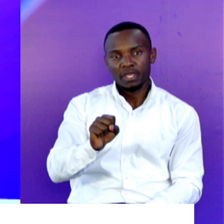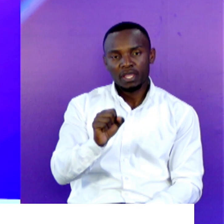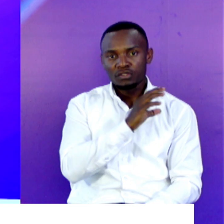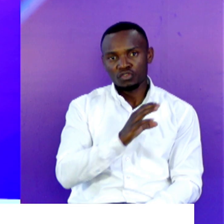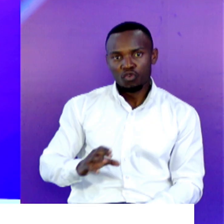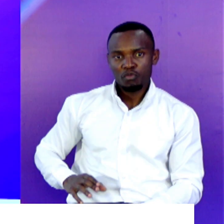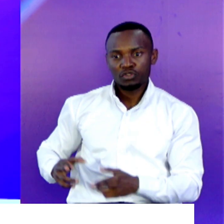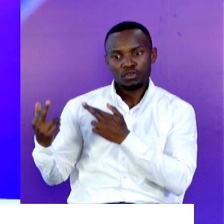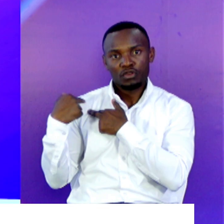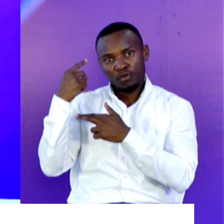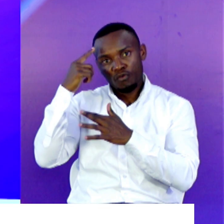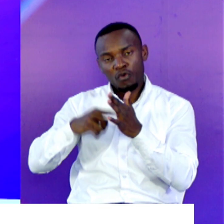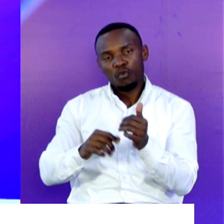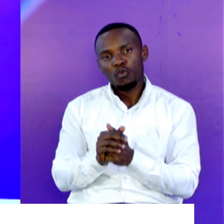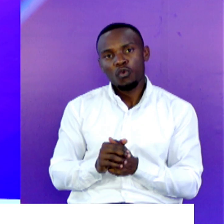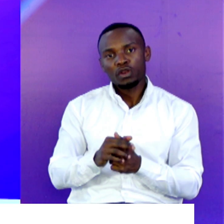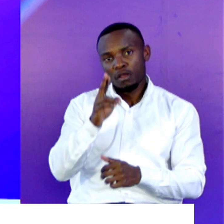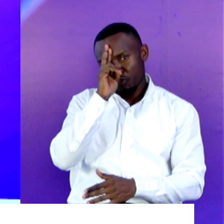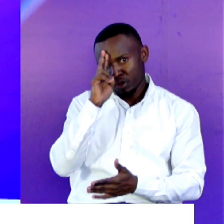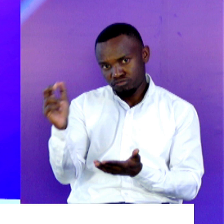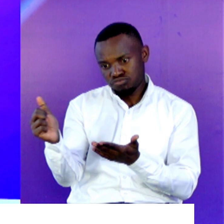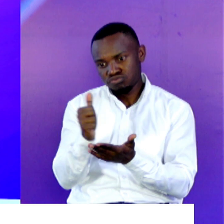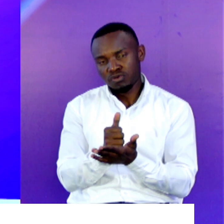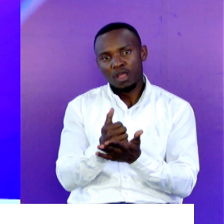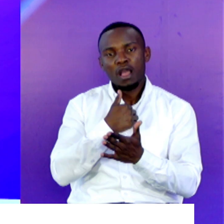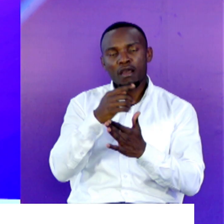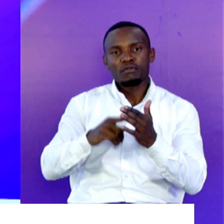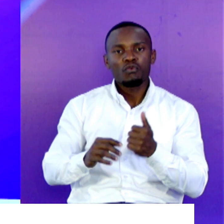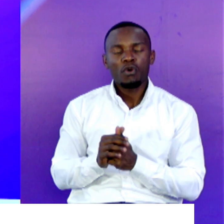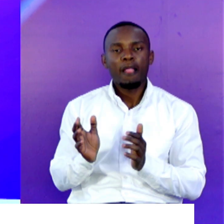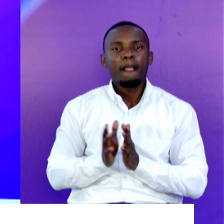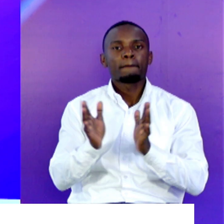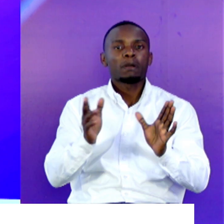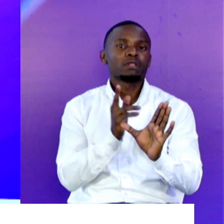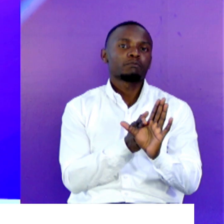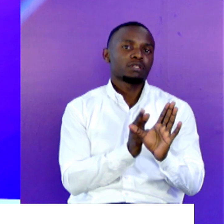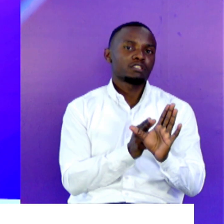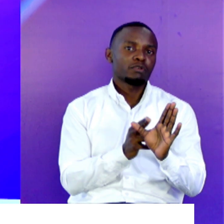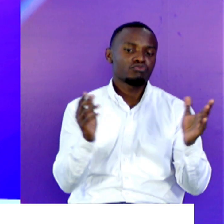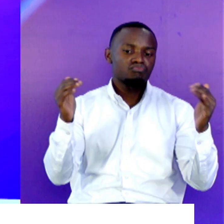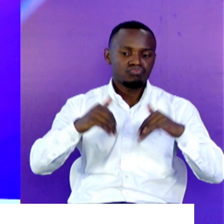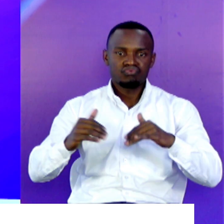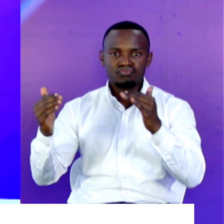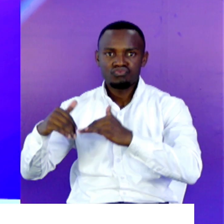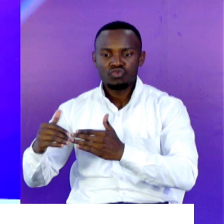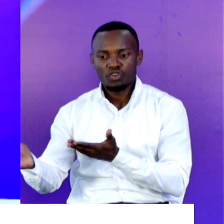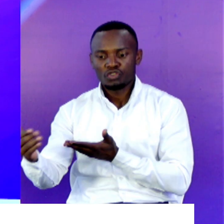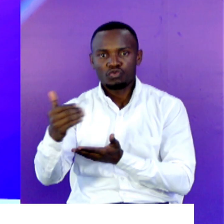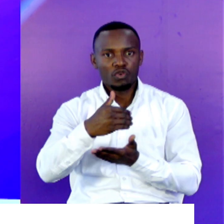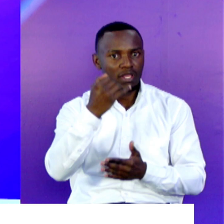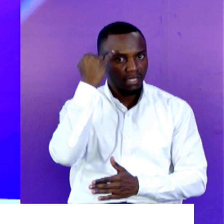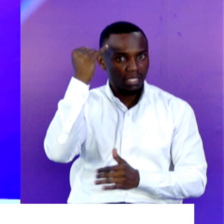for police recruitment, has been holding public participation forums to gather views on